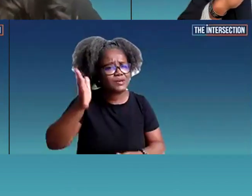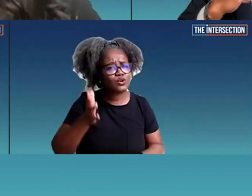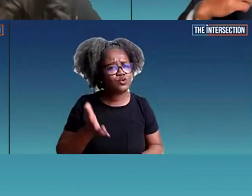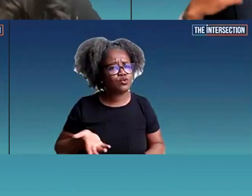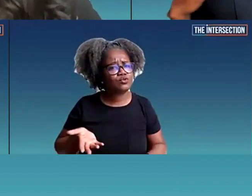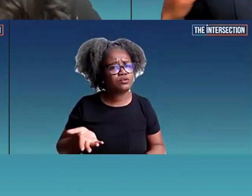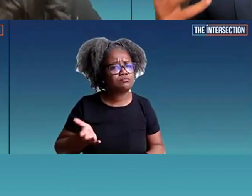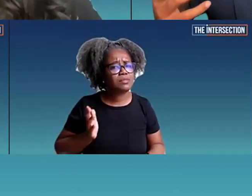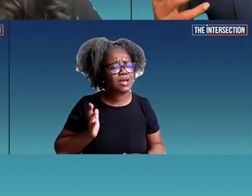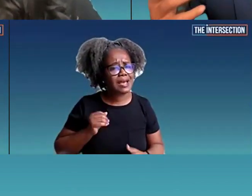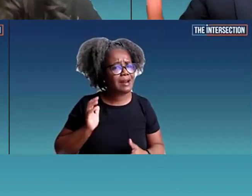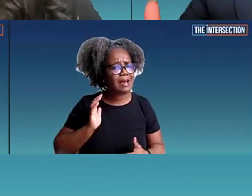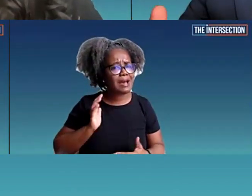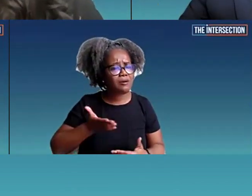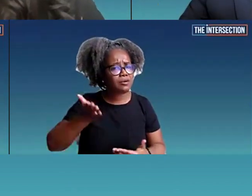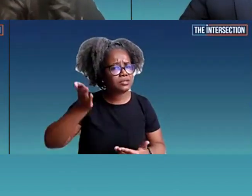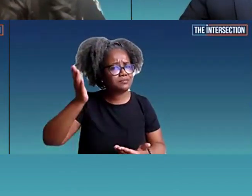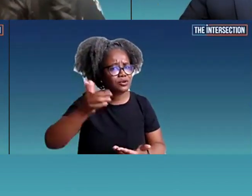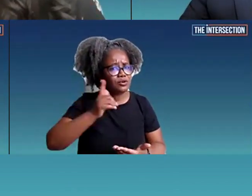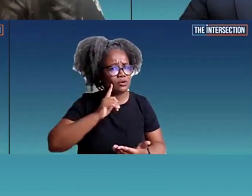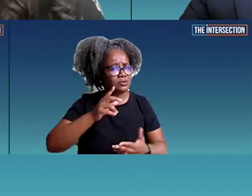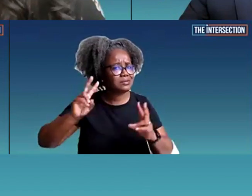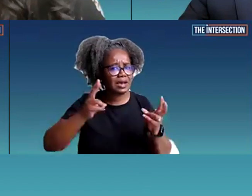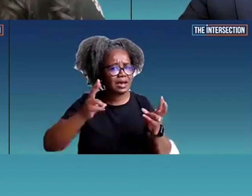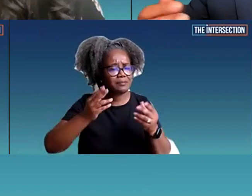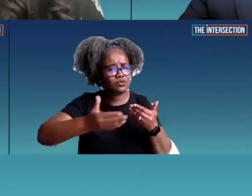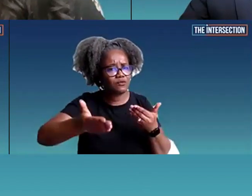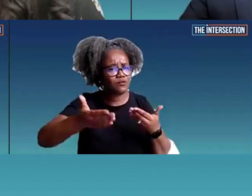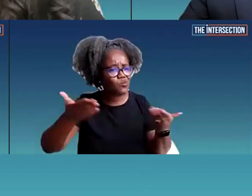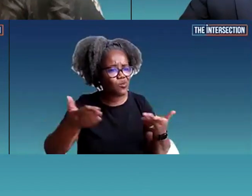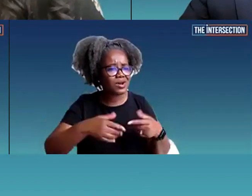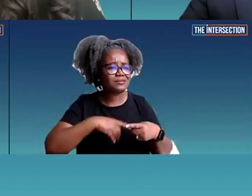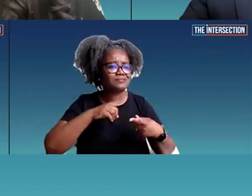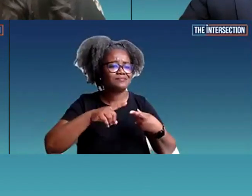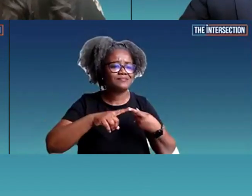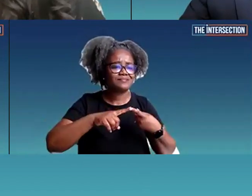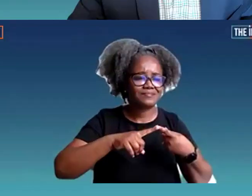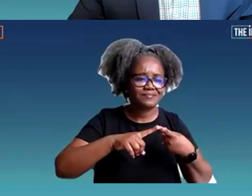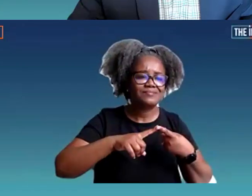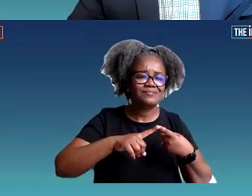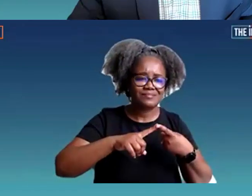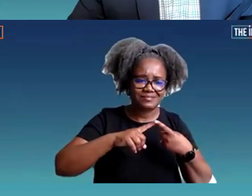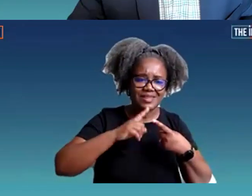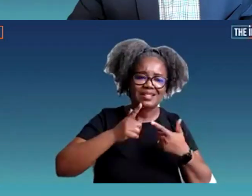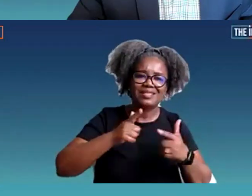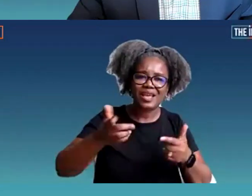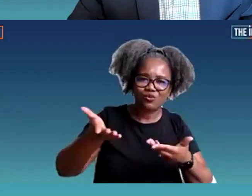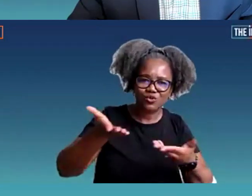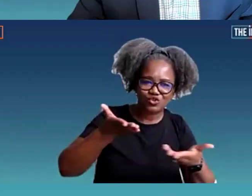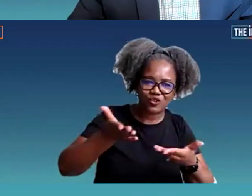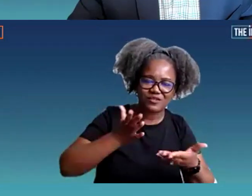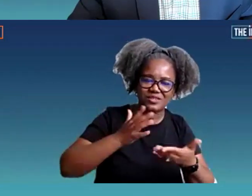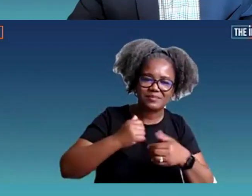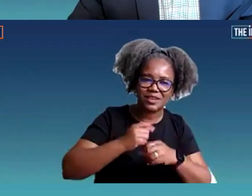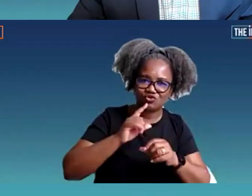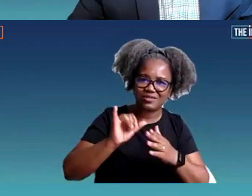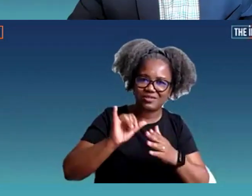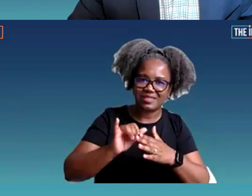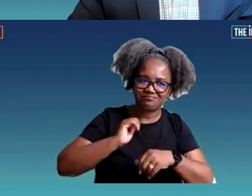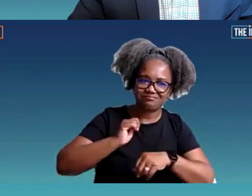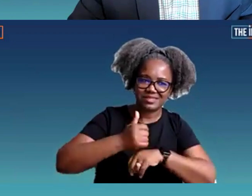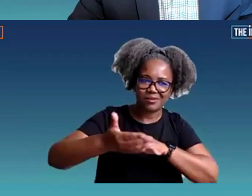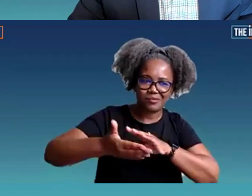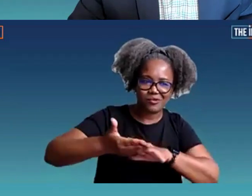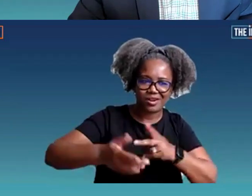forward. Ensuring language services, increasing diversity of suppliers, measuring and sharing progresses